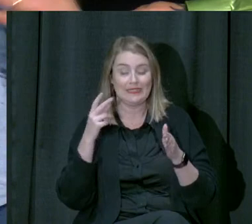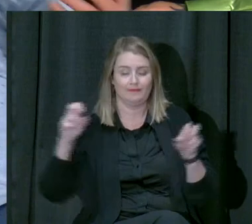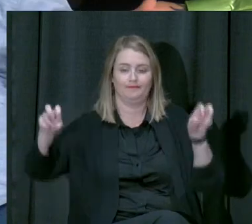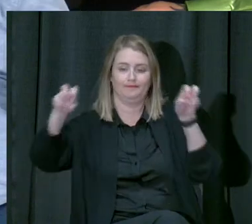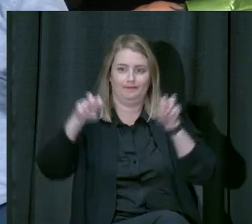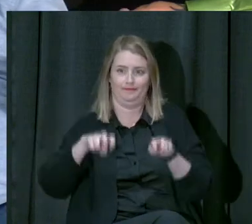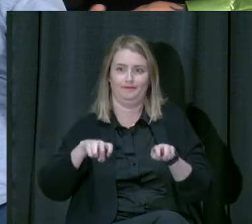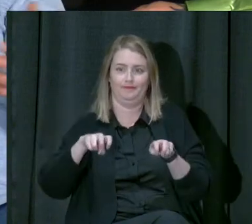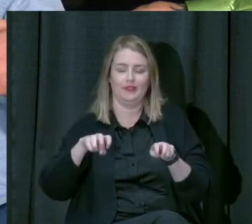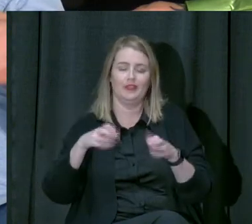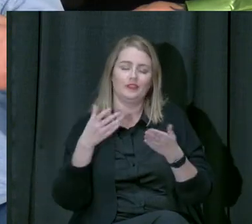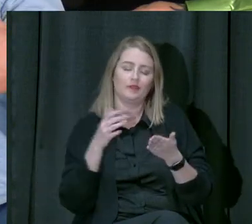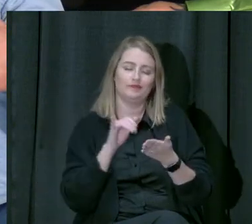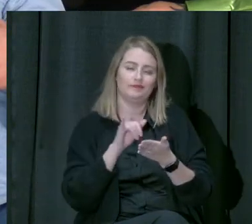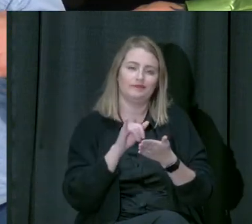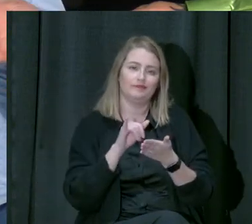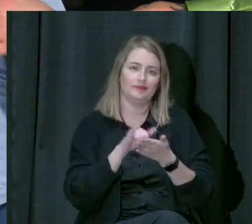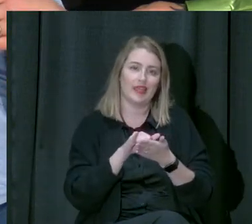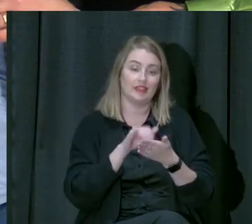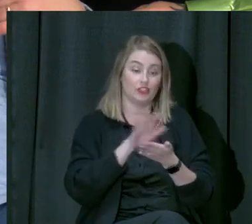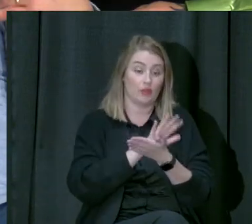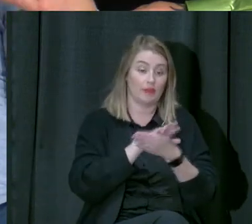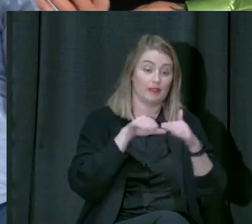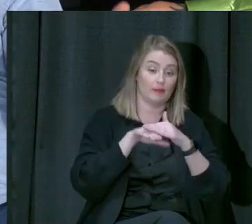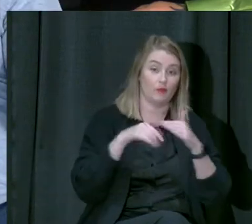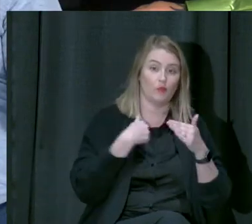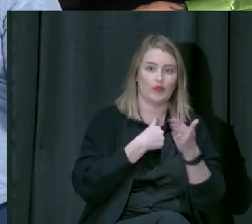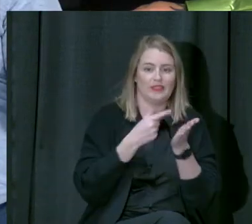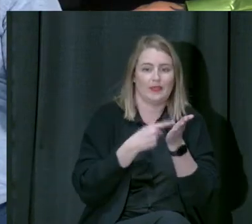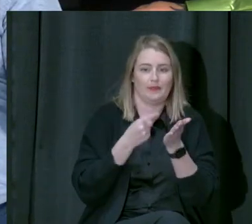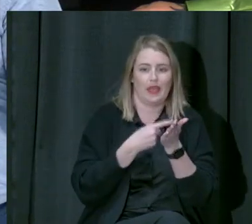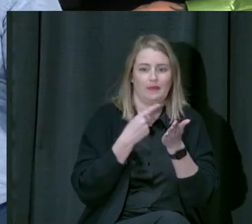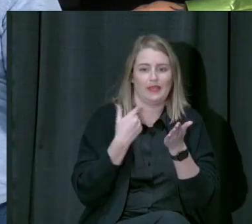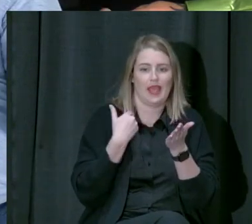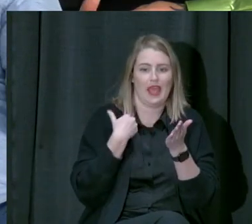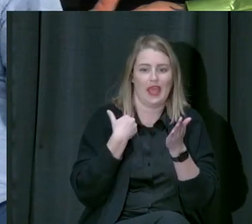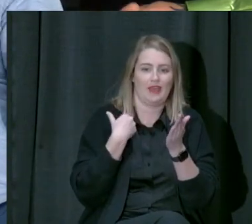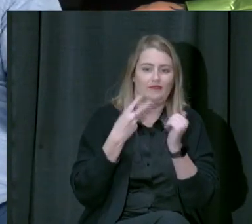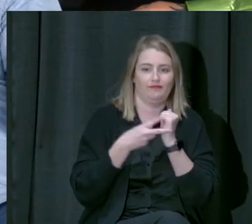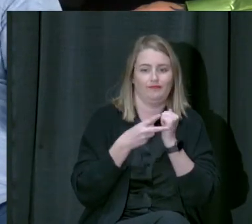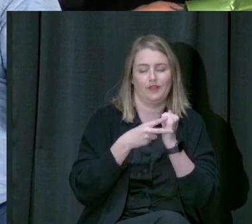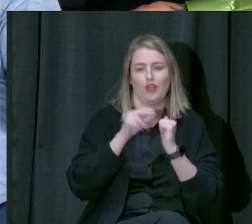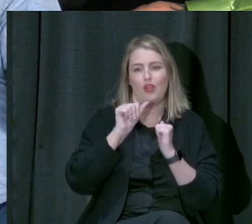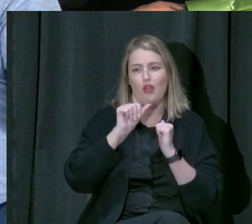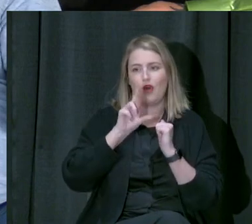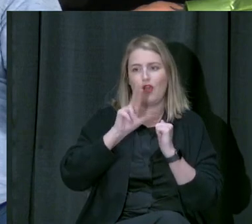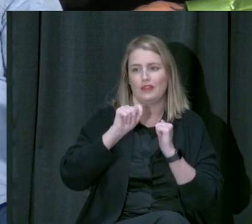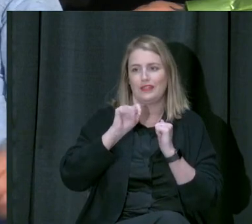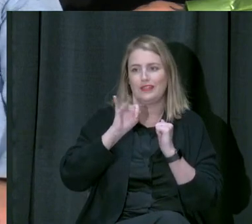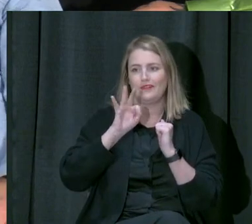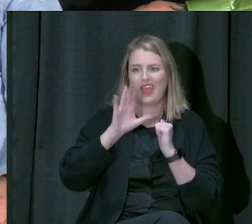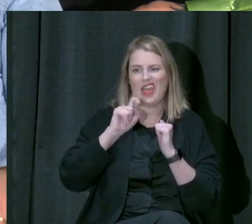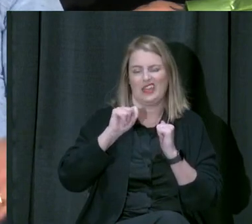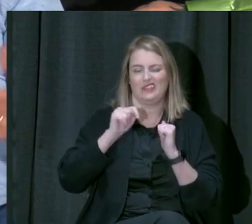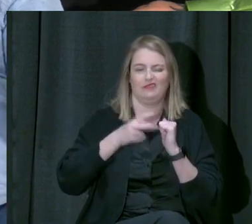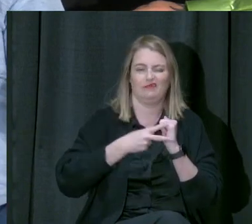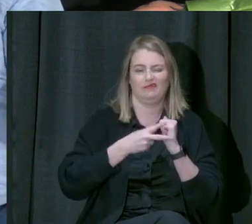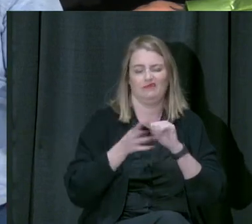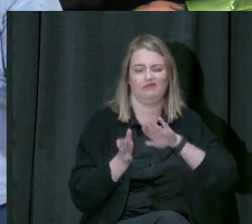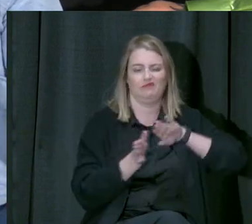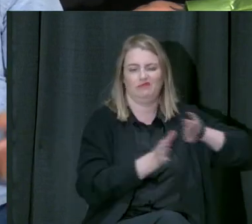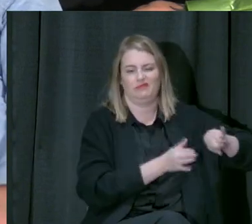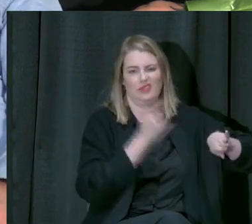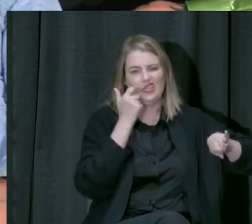know, there's a thing we do in document accessibility where sometimes we'll artifact figures because we think they have no value. And